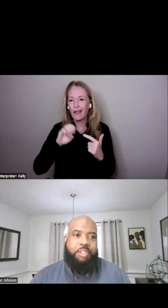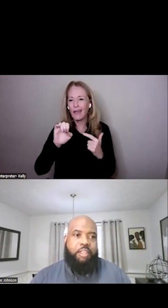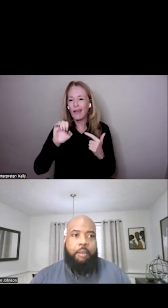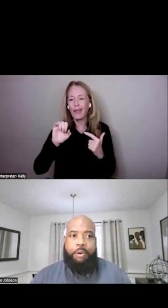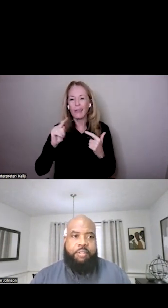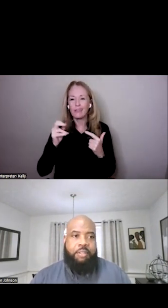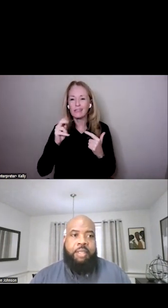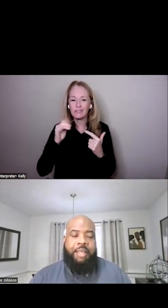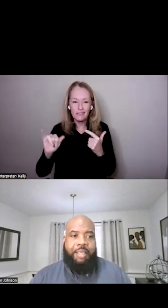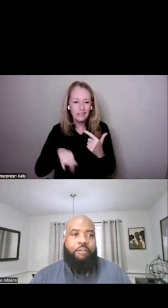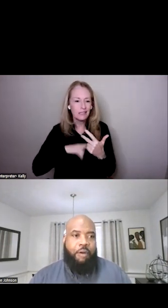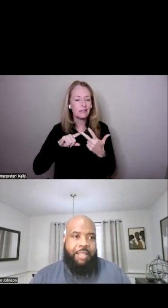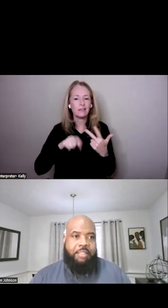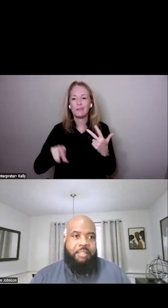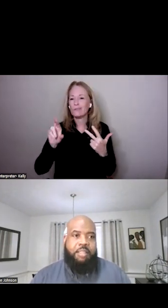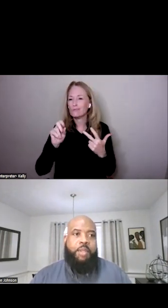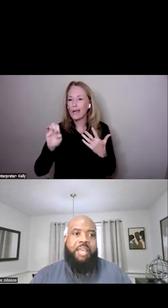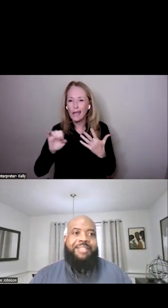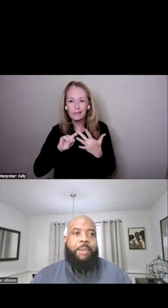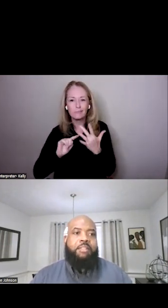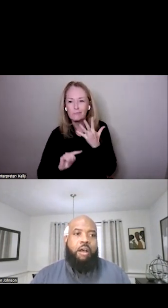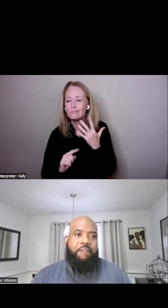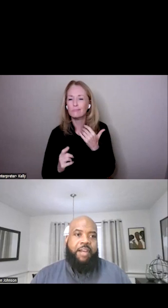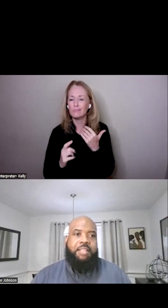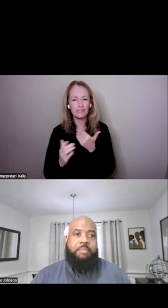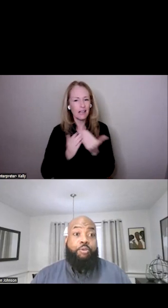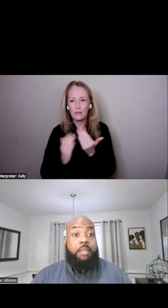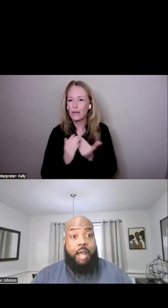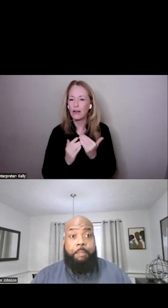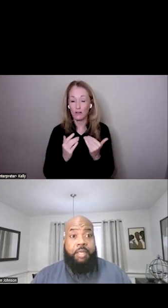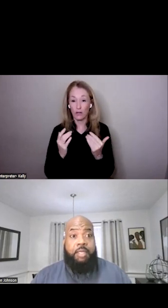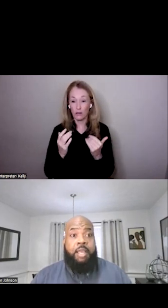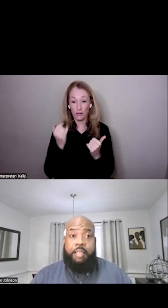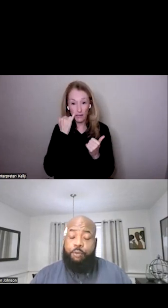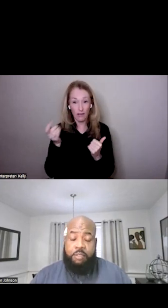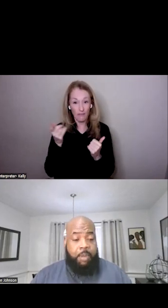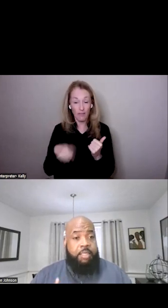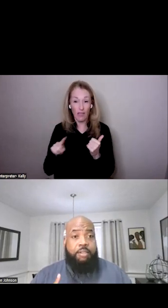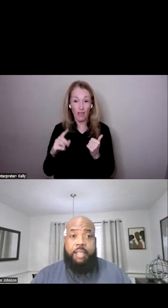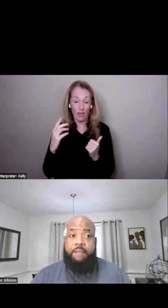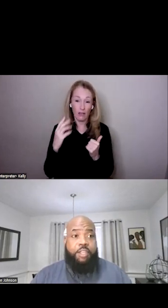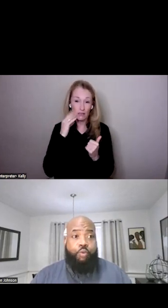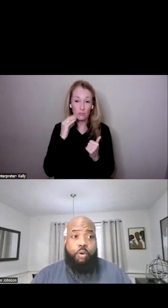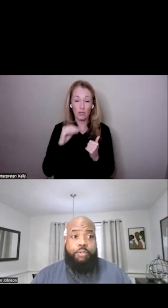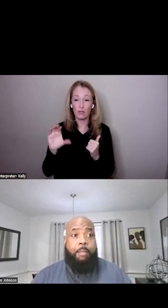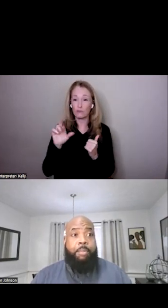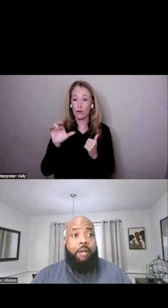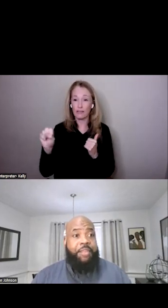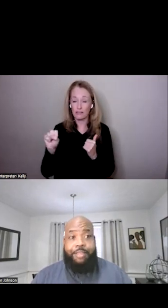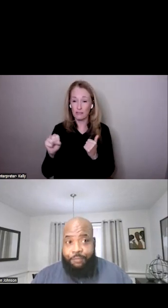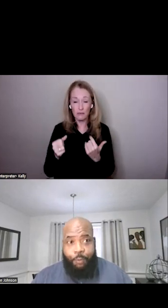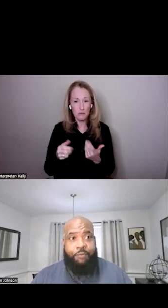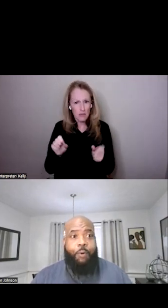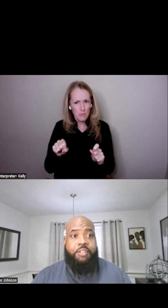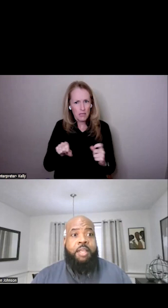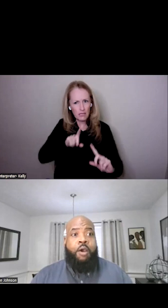that particular person in crisis. And we expect all of our teams to be competent into responding to individuals above the